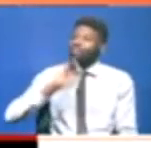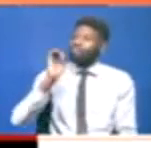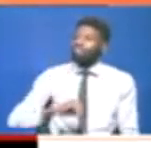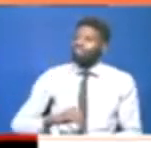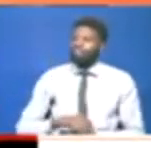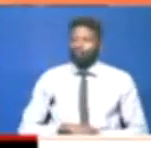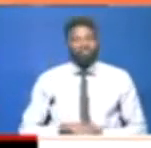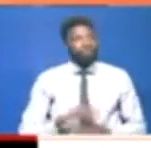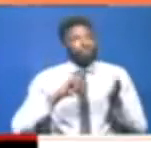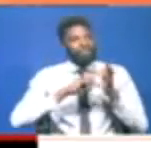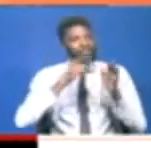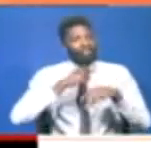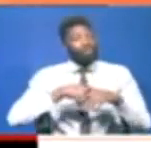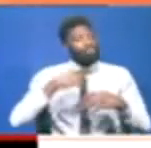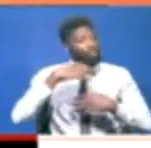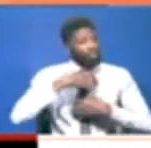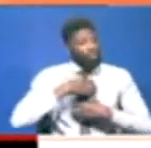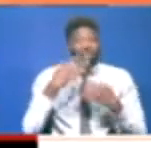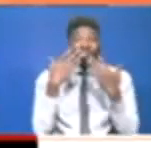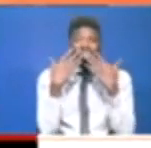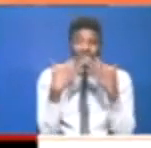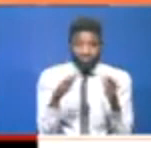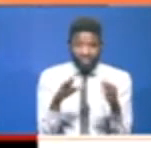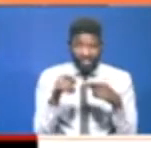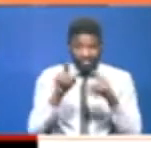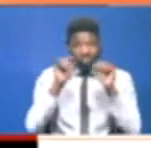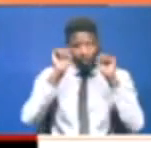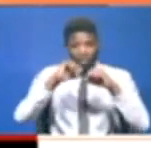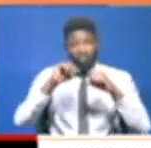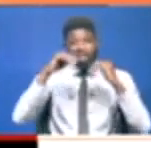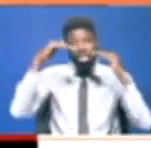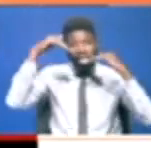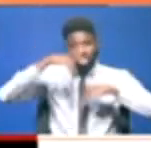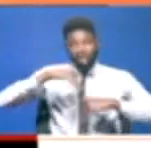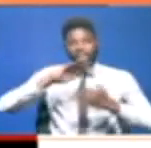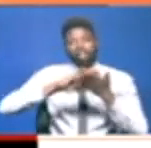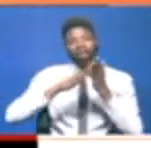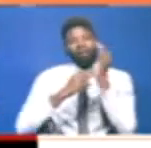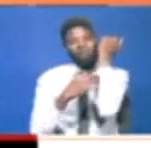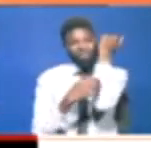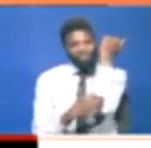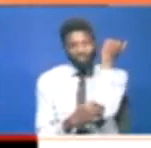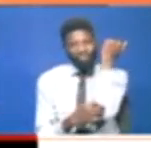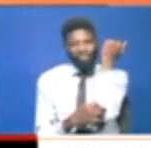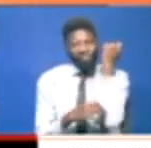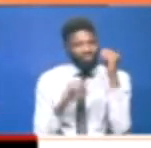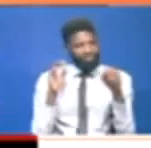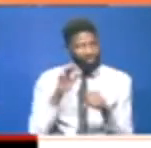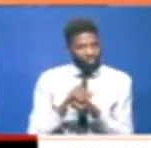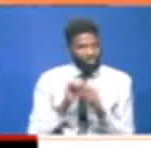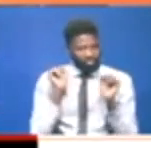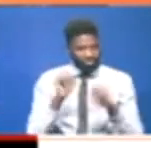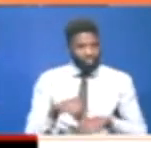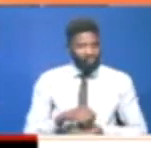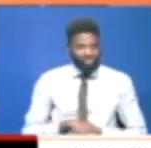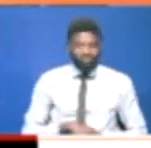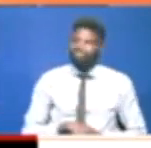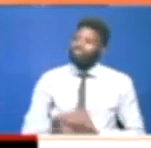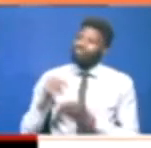retire, your chances of sliding back to poverty... A lot. ...are very, very high. Very high. Very